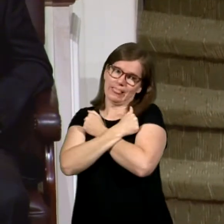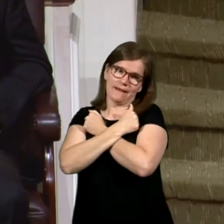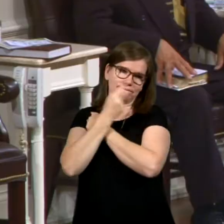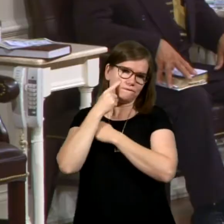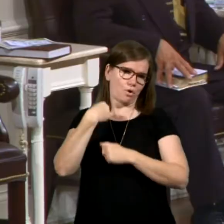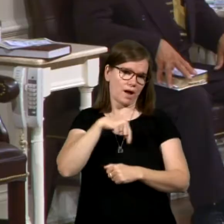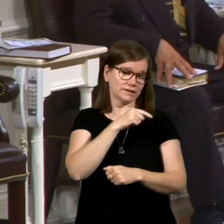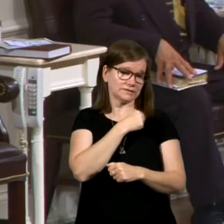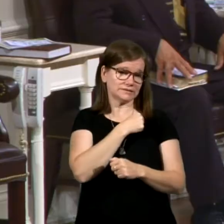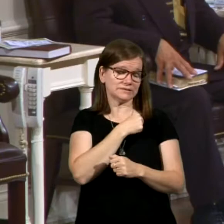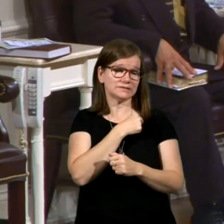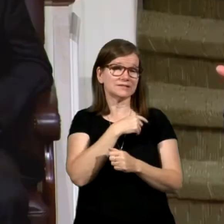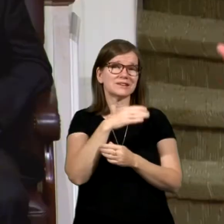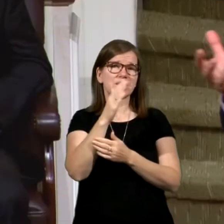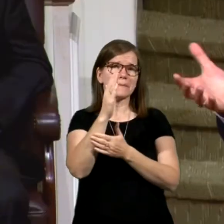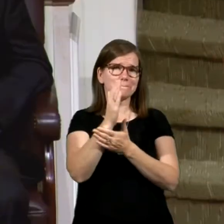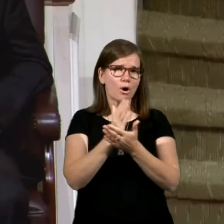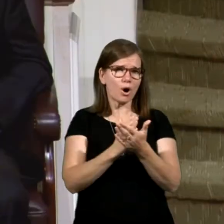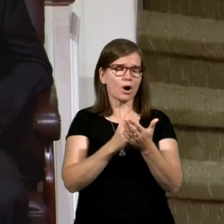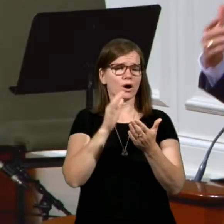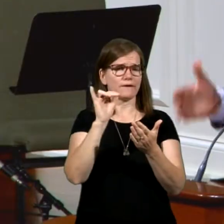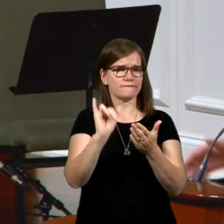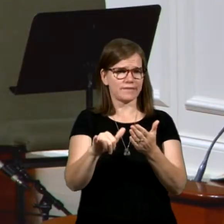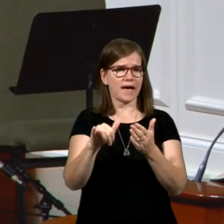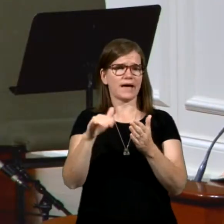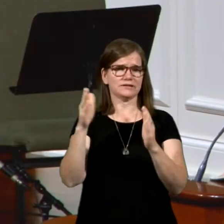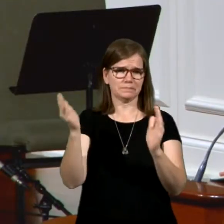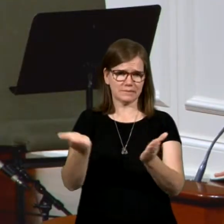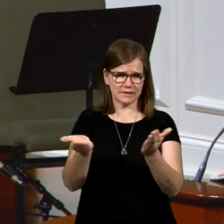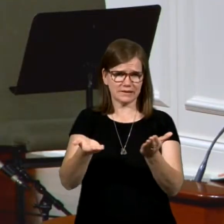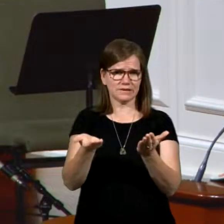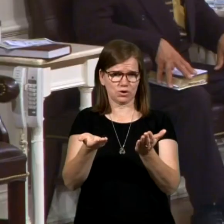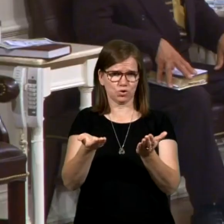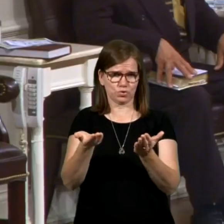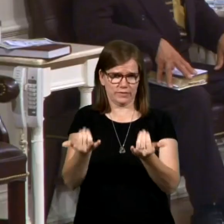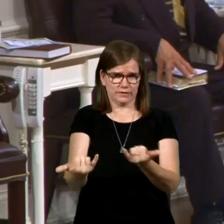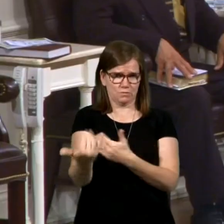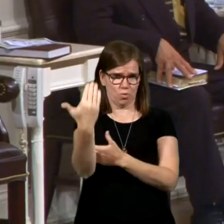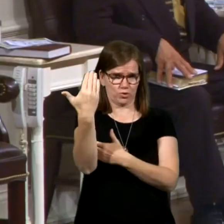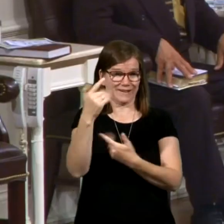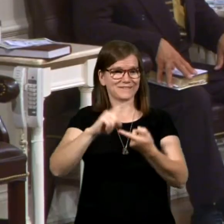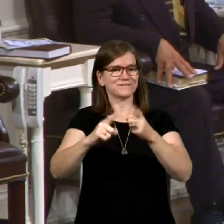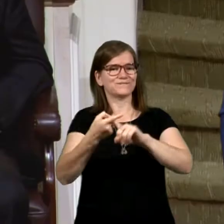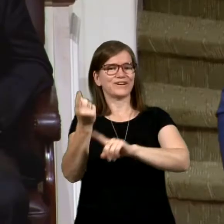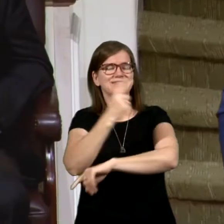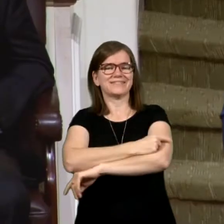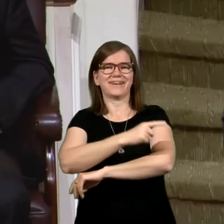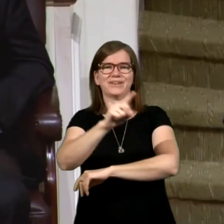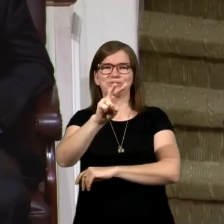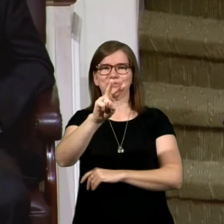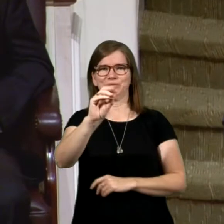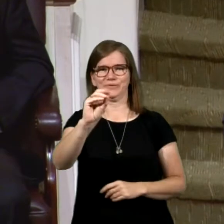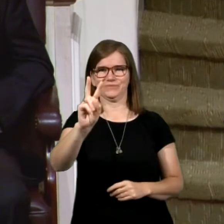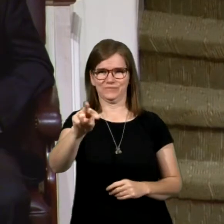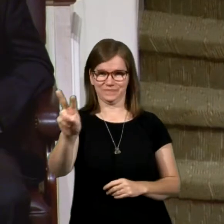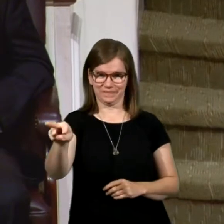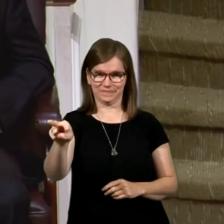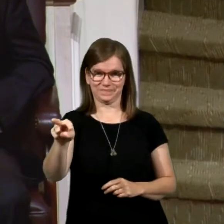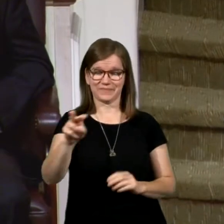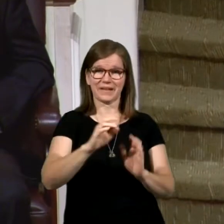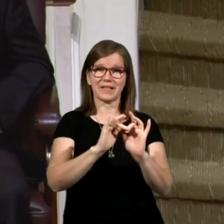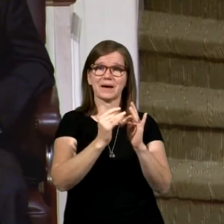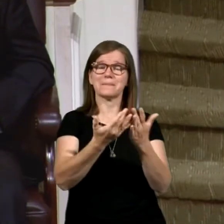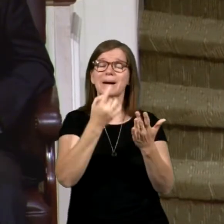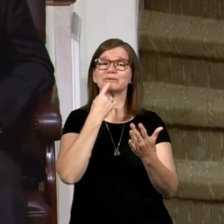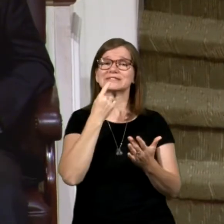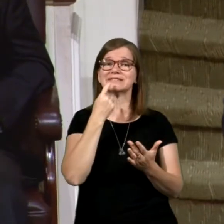part of that is even being here together in this room this morning. It's Friend Day 2022, and the Bible